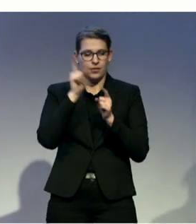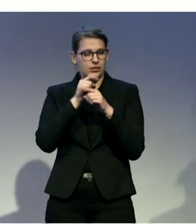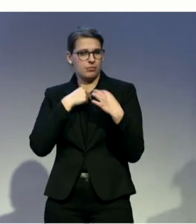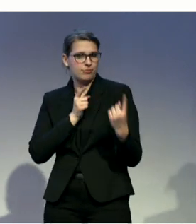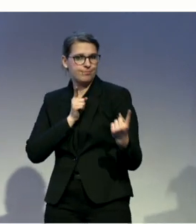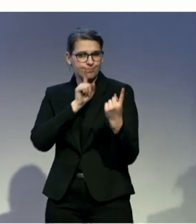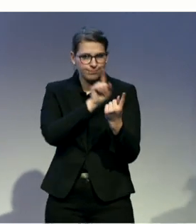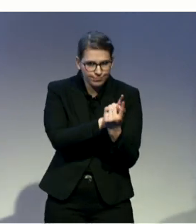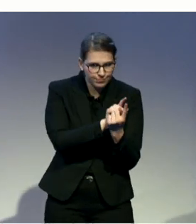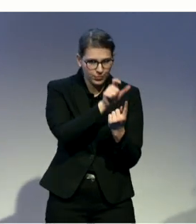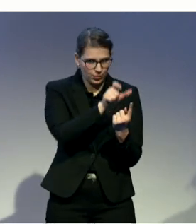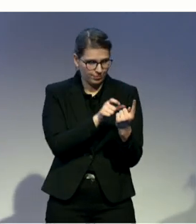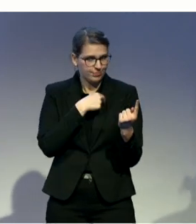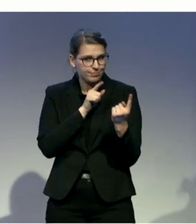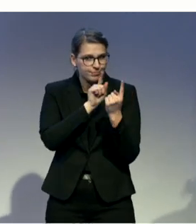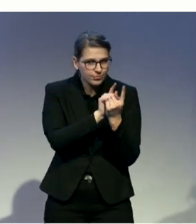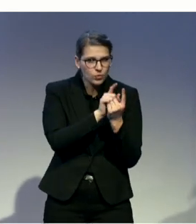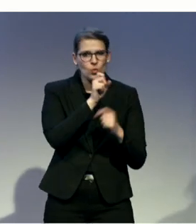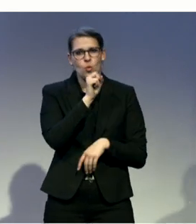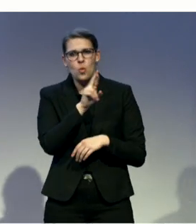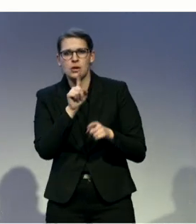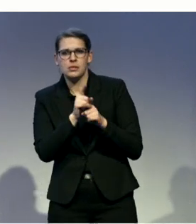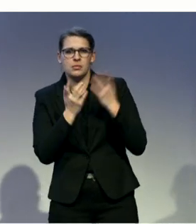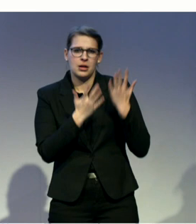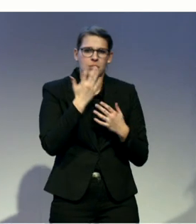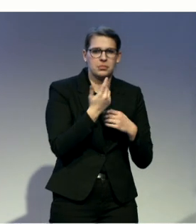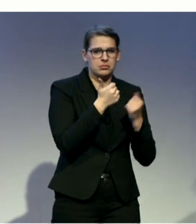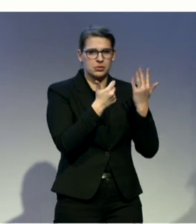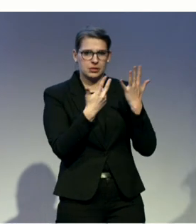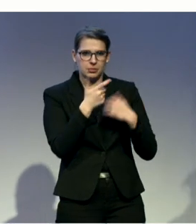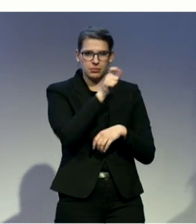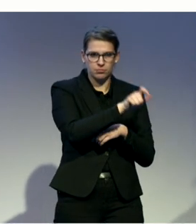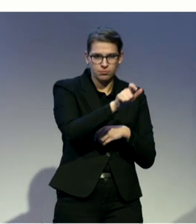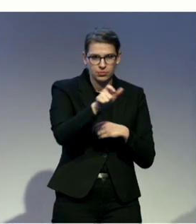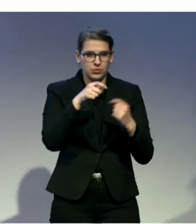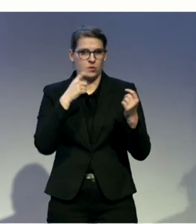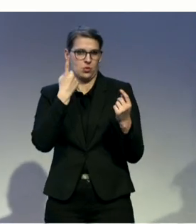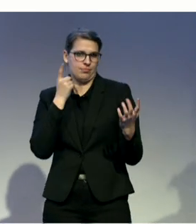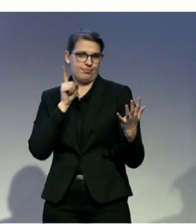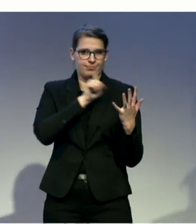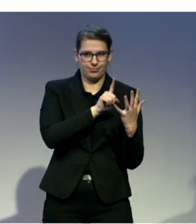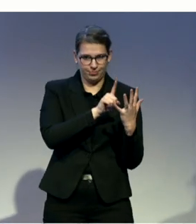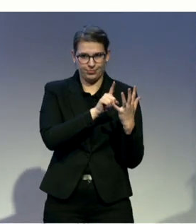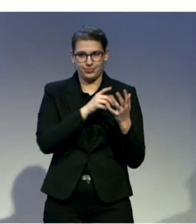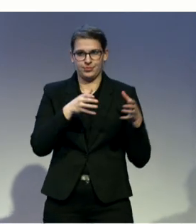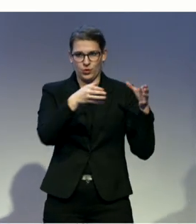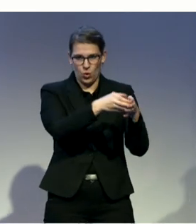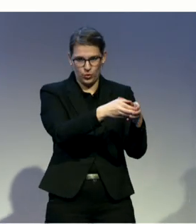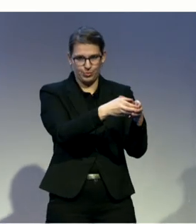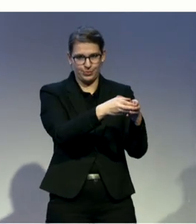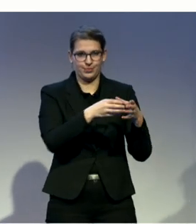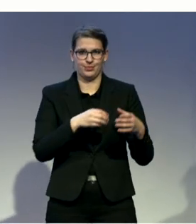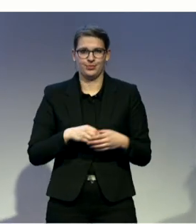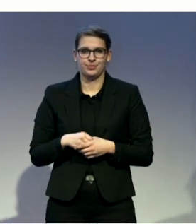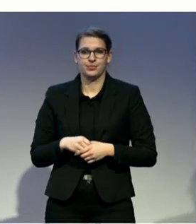with six or seven clients. Secondly, it's about the services itself, the way we think